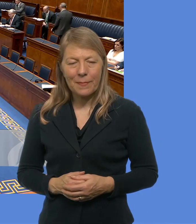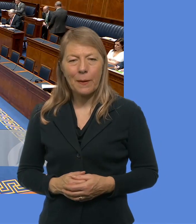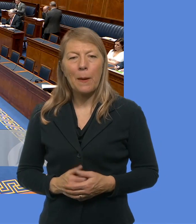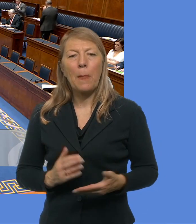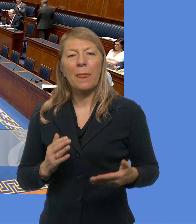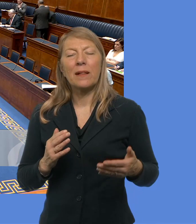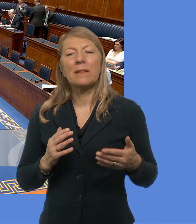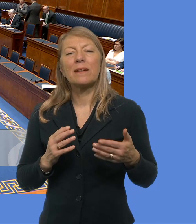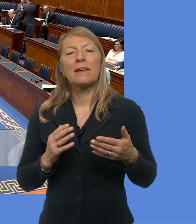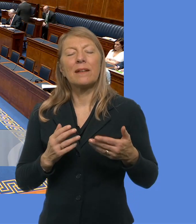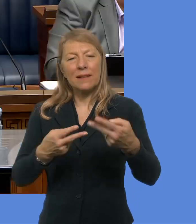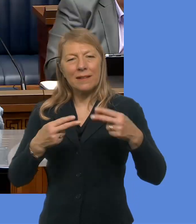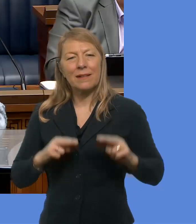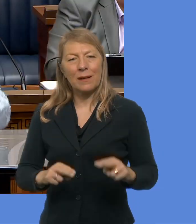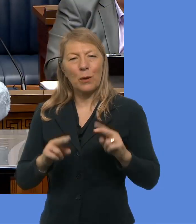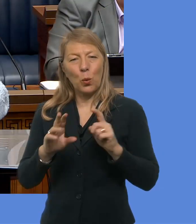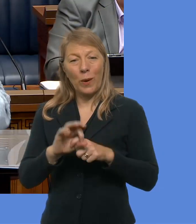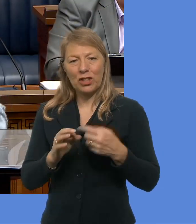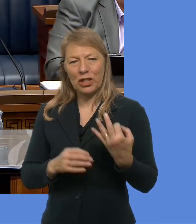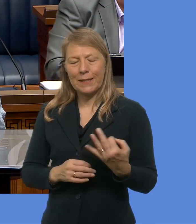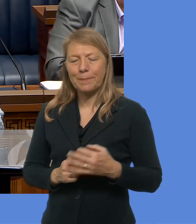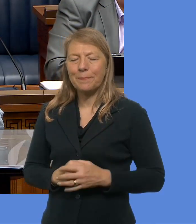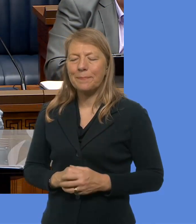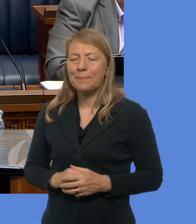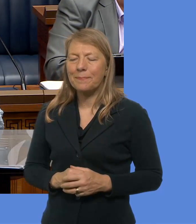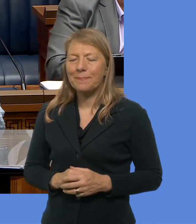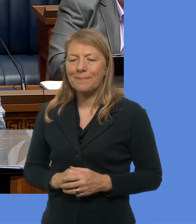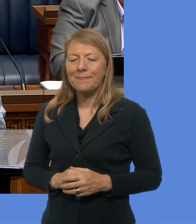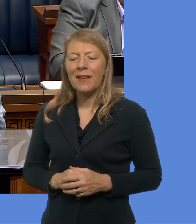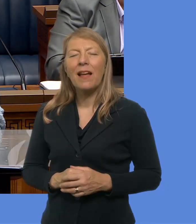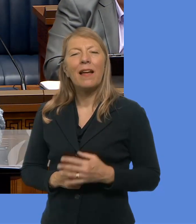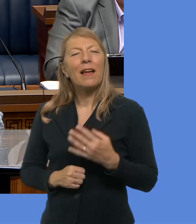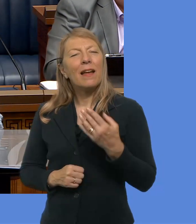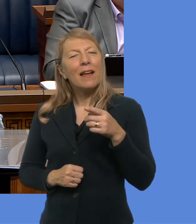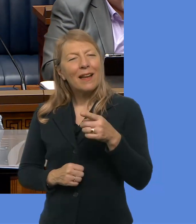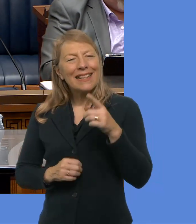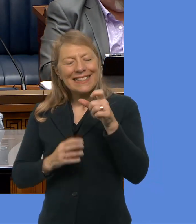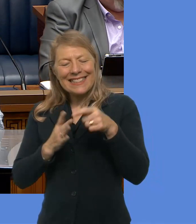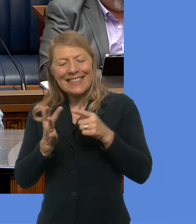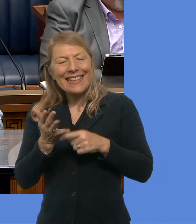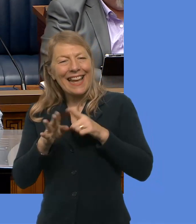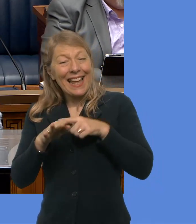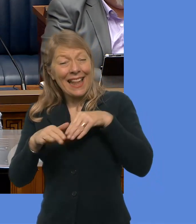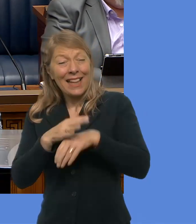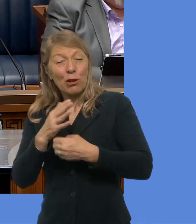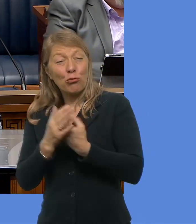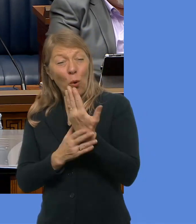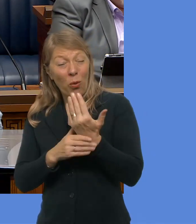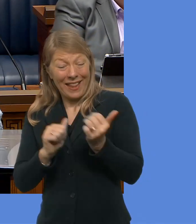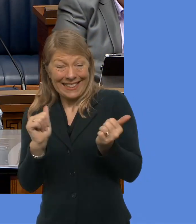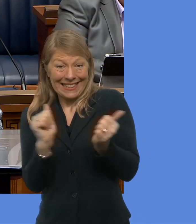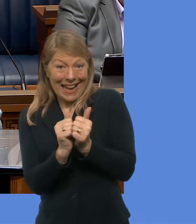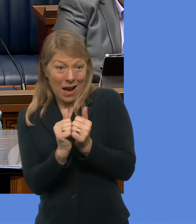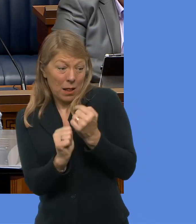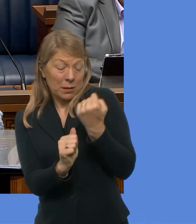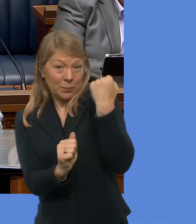There has been significant progress across the 4 city and growth deals Positive milestones have been achieved this year